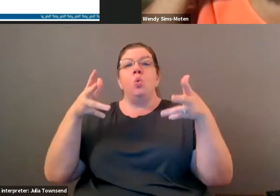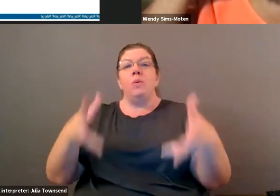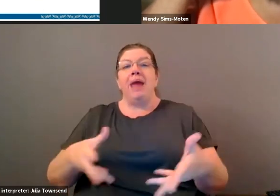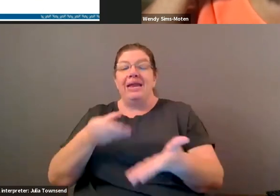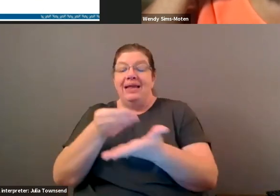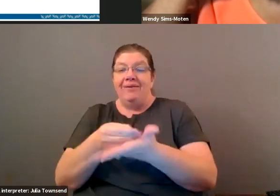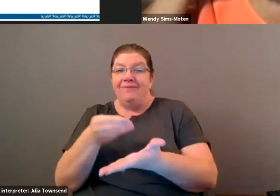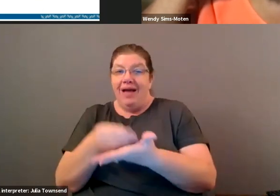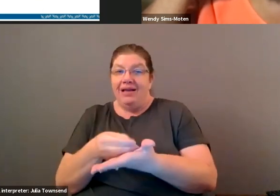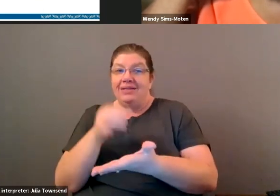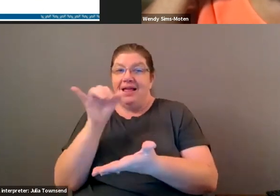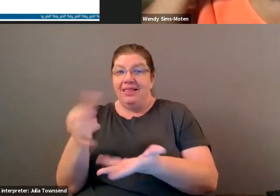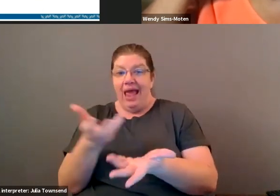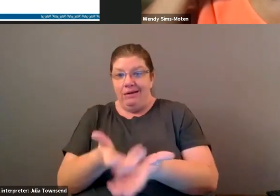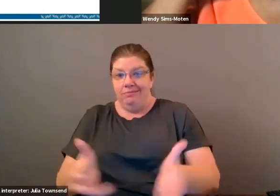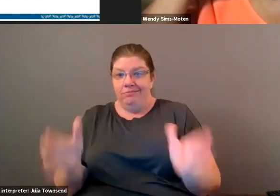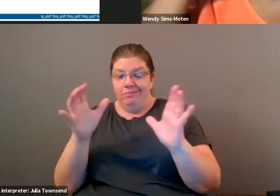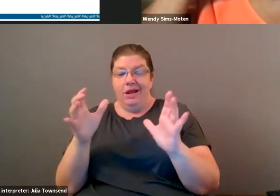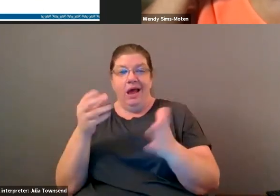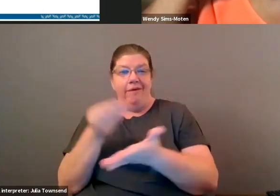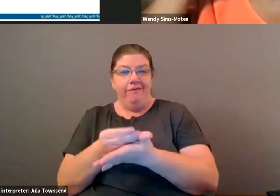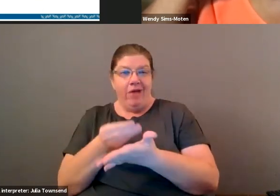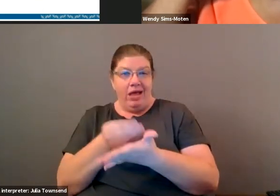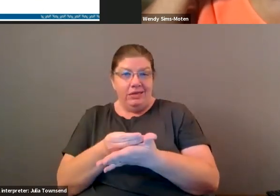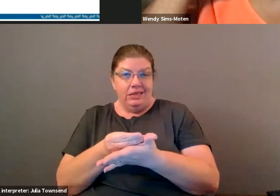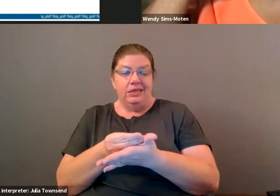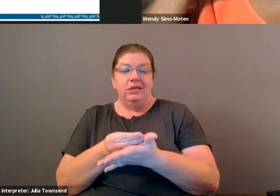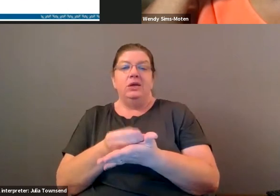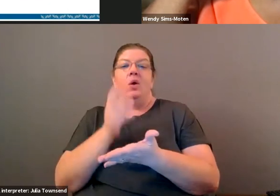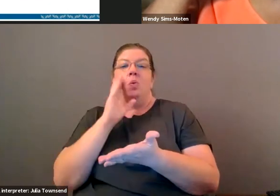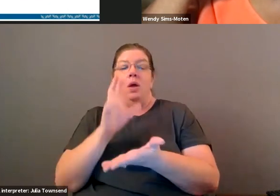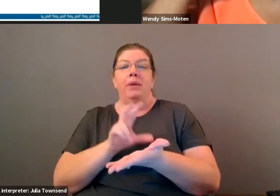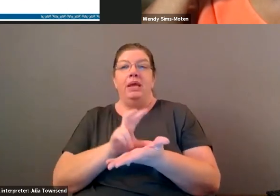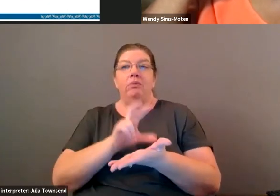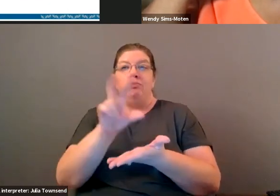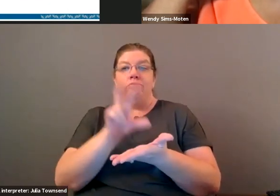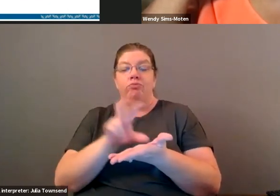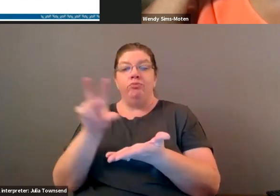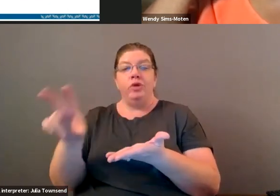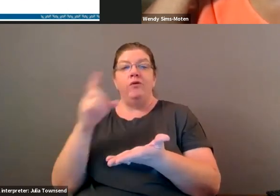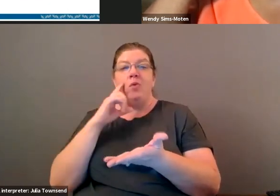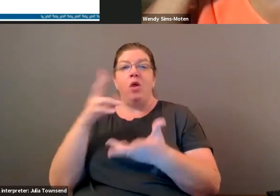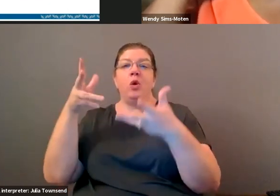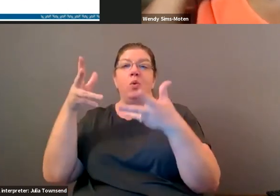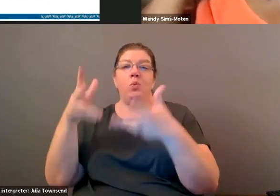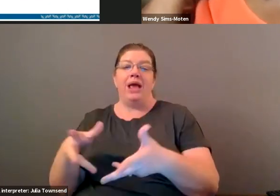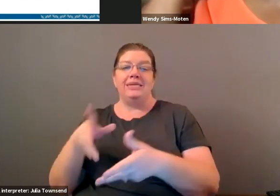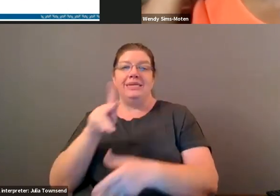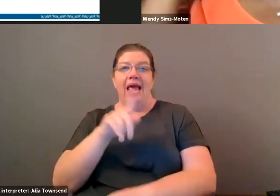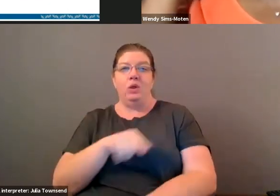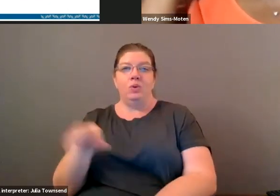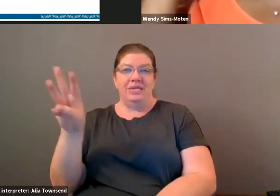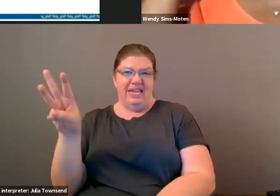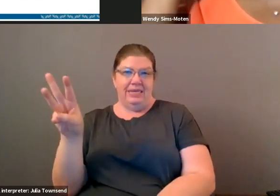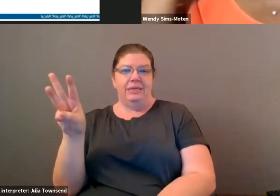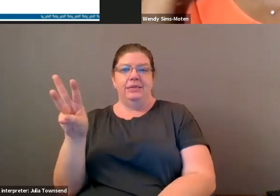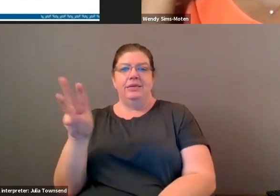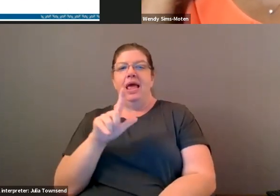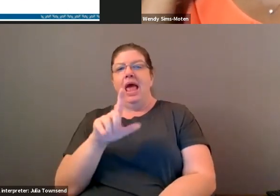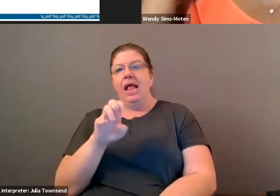that bucket of funding will then be allocated to the rest of the K-6